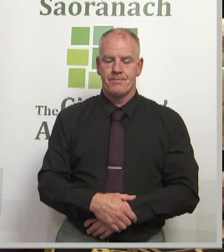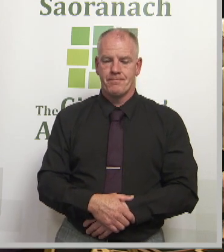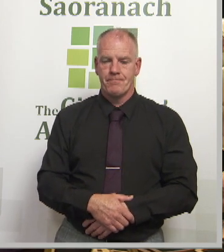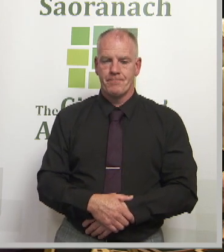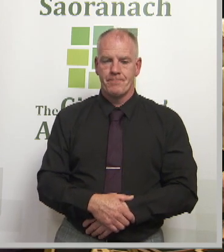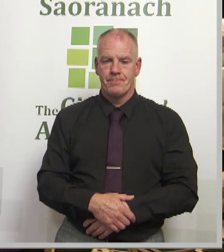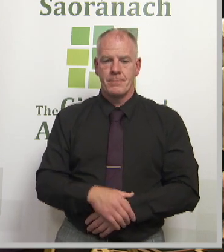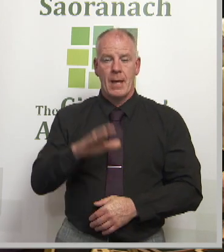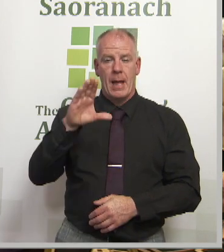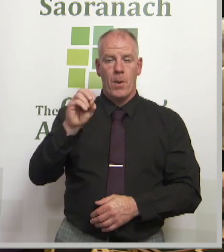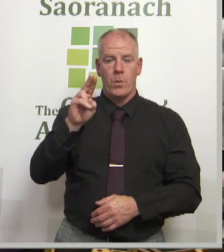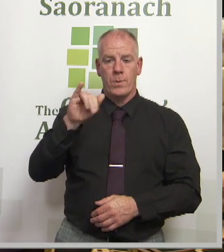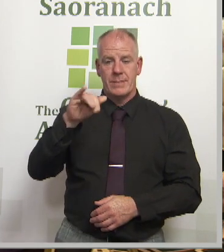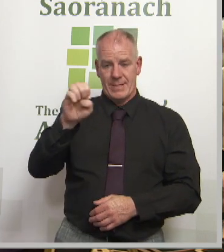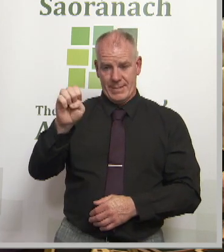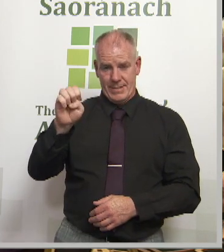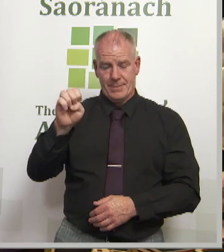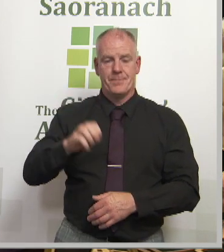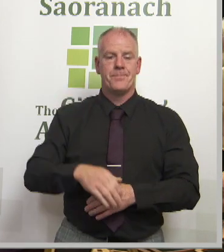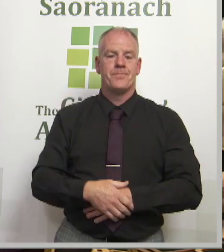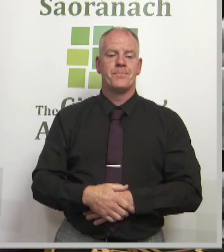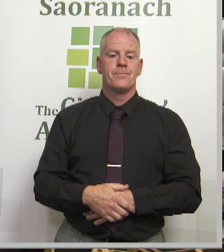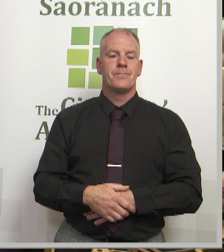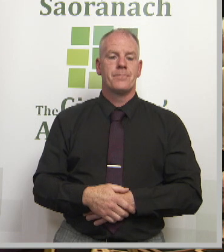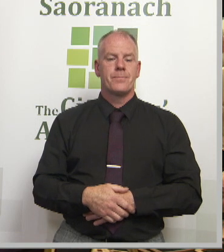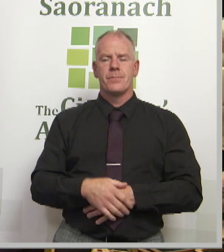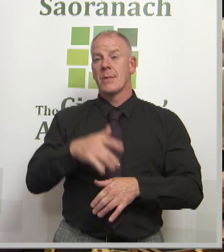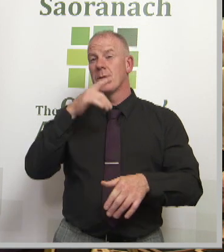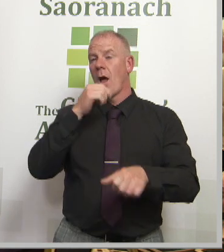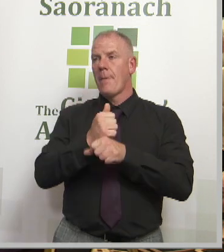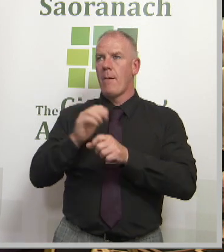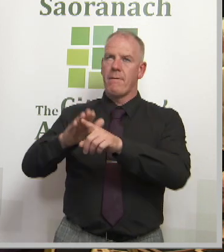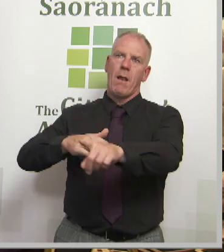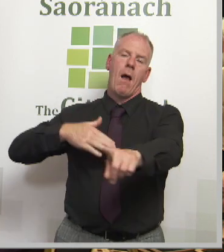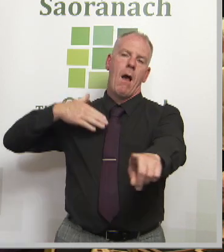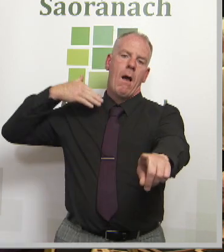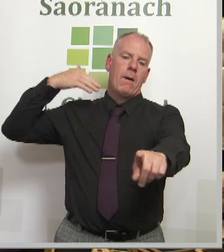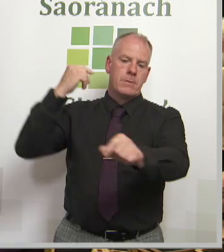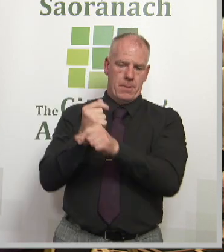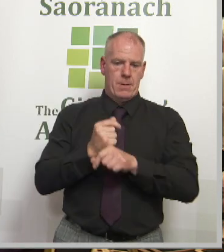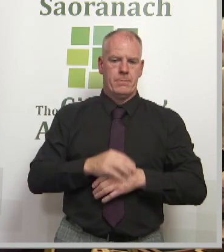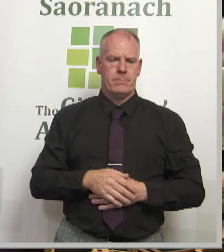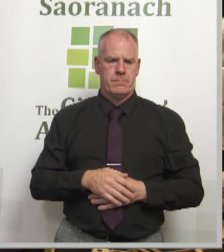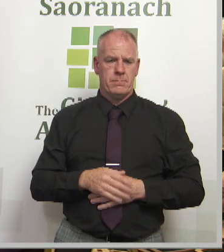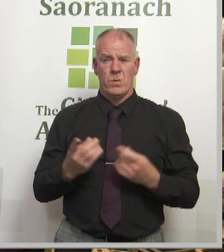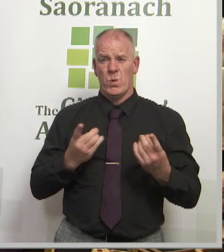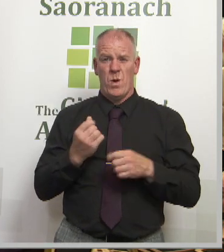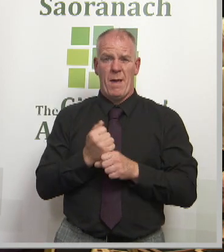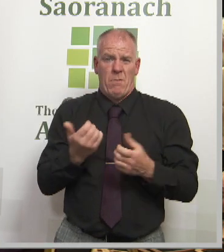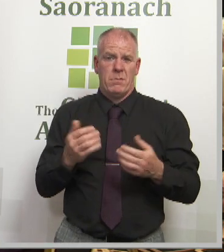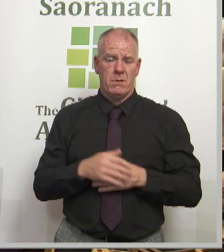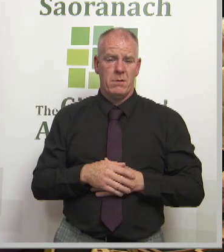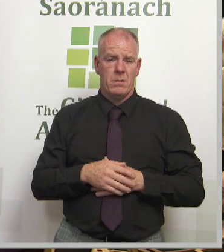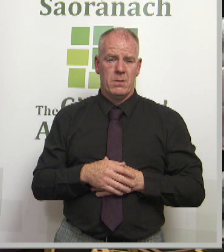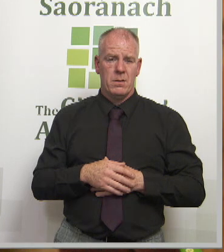Hi, my name is Louise. We were talking about this a long time, and What are we doing about it? And in